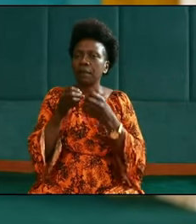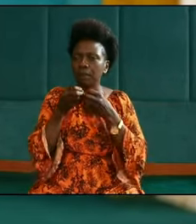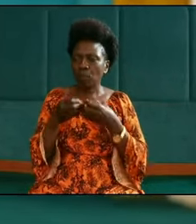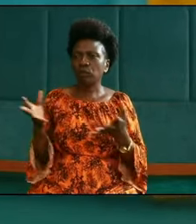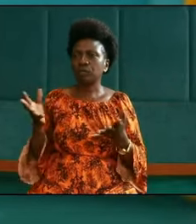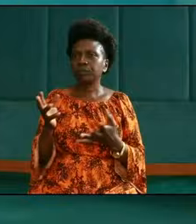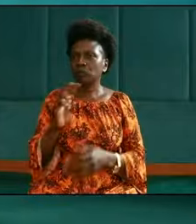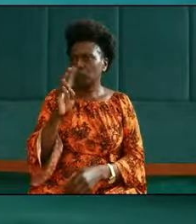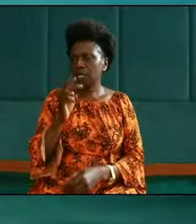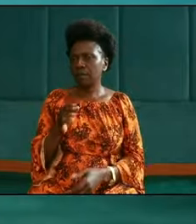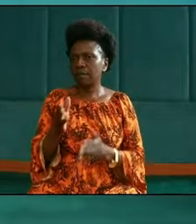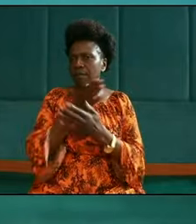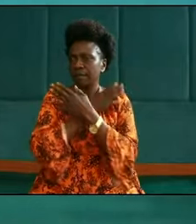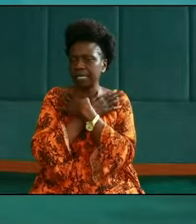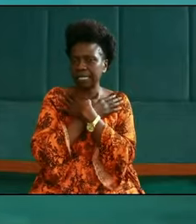You see, my friend,